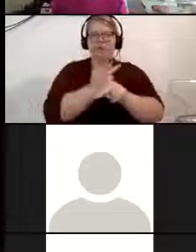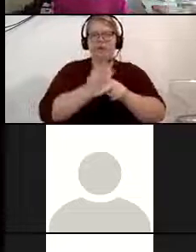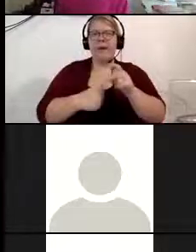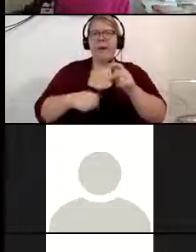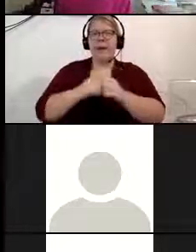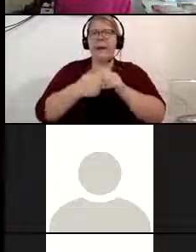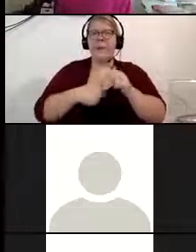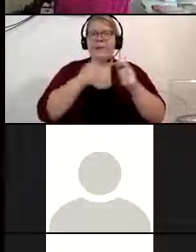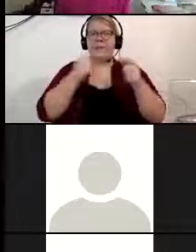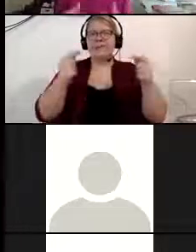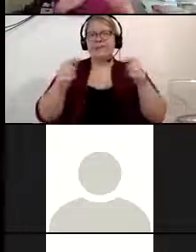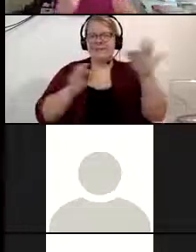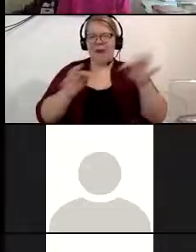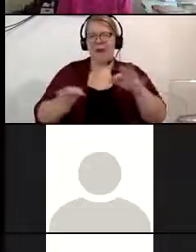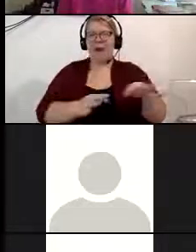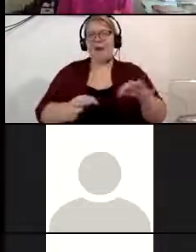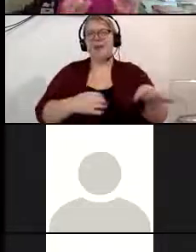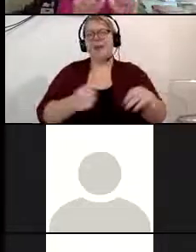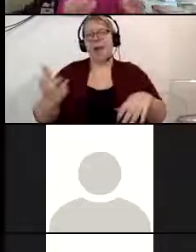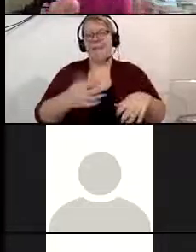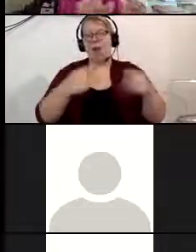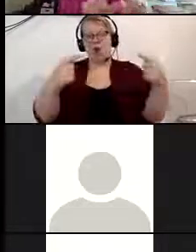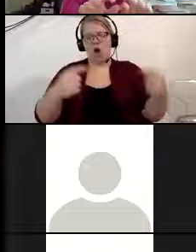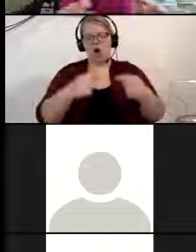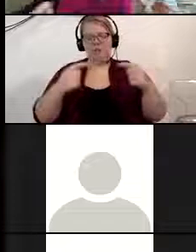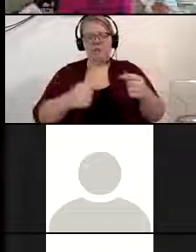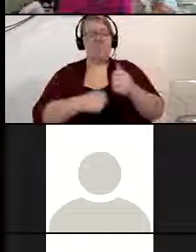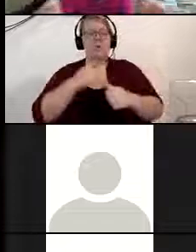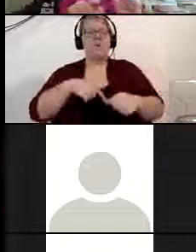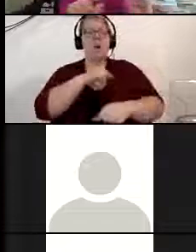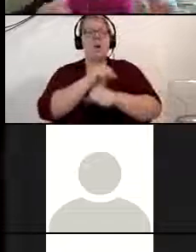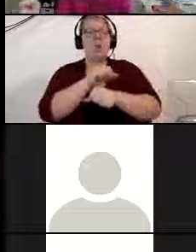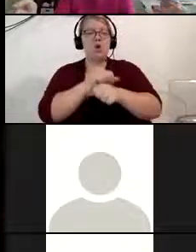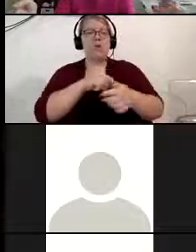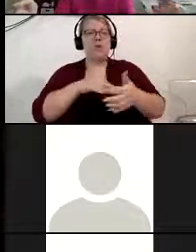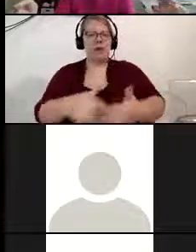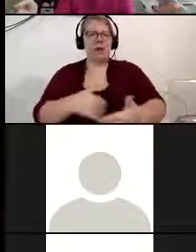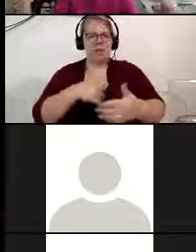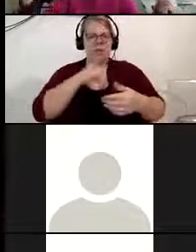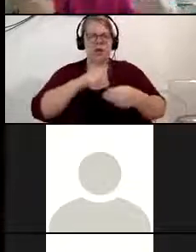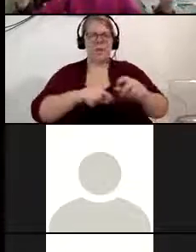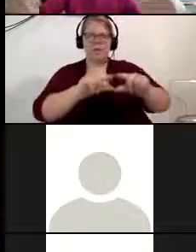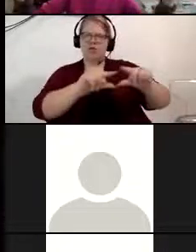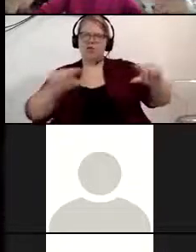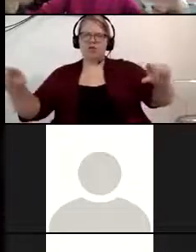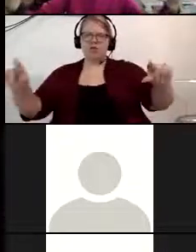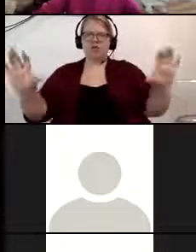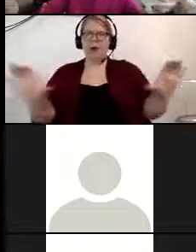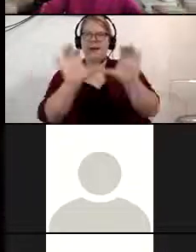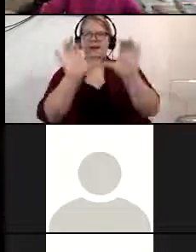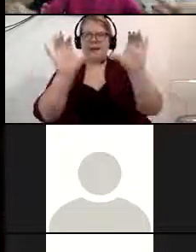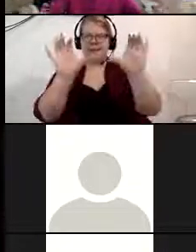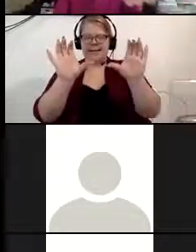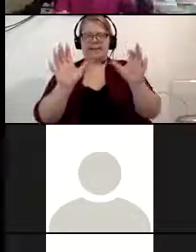look at in studies and in our work is this narrow band of crisis. What brings somebody